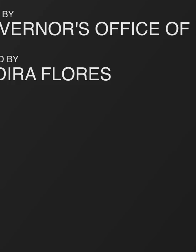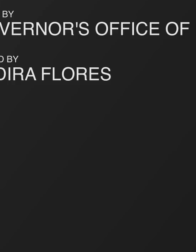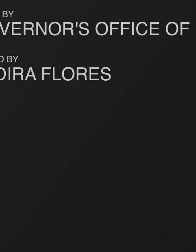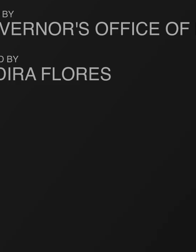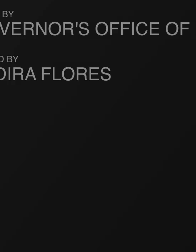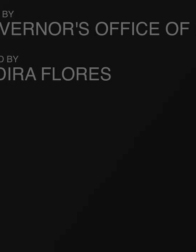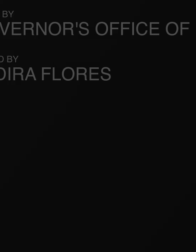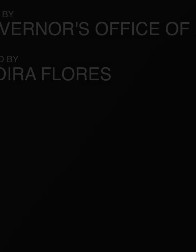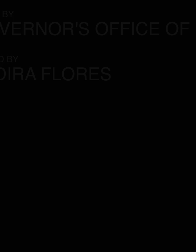Thank you.